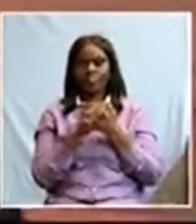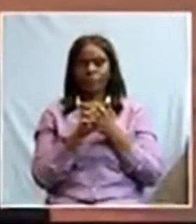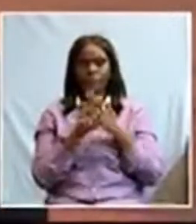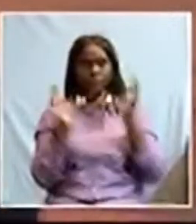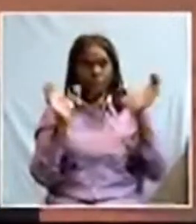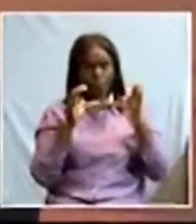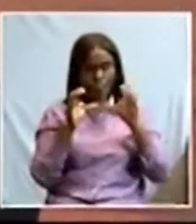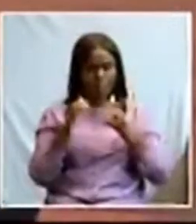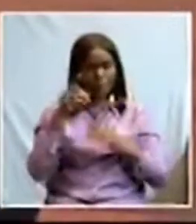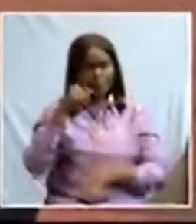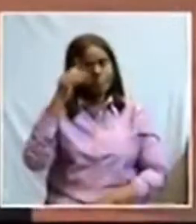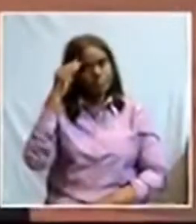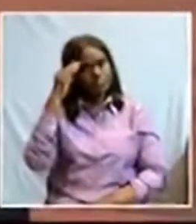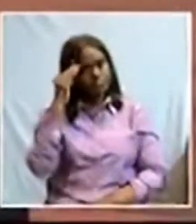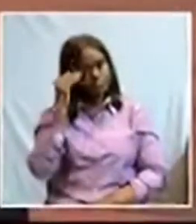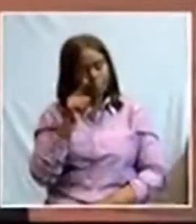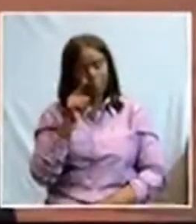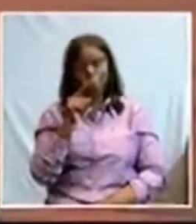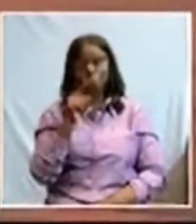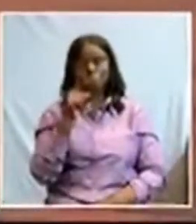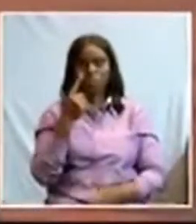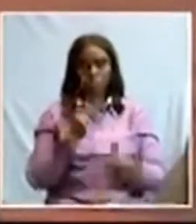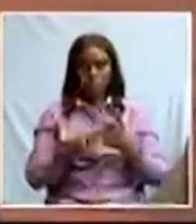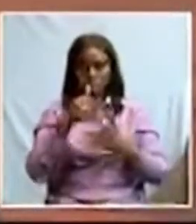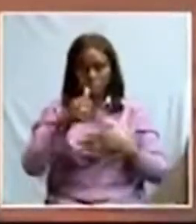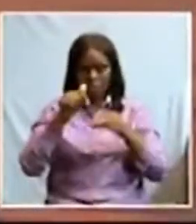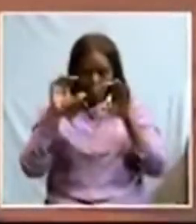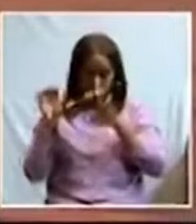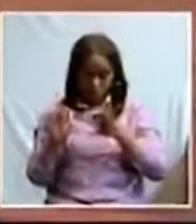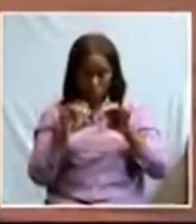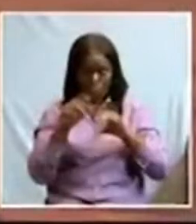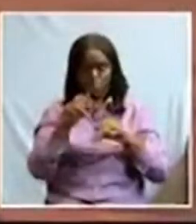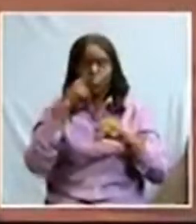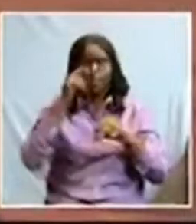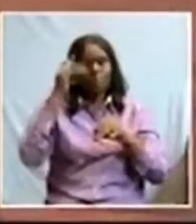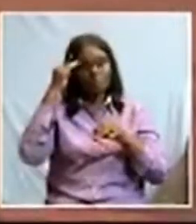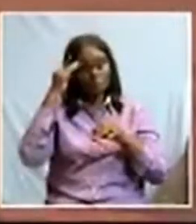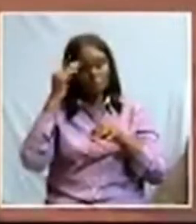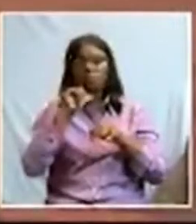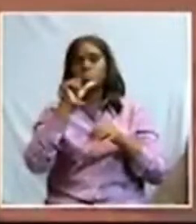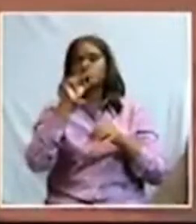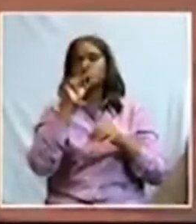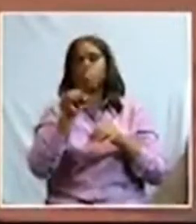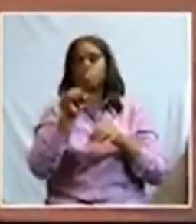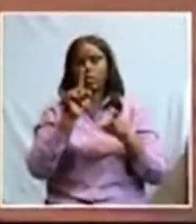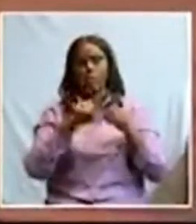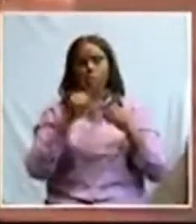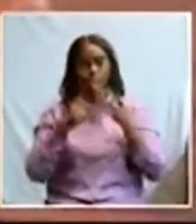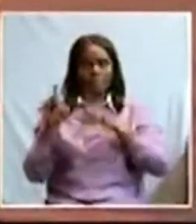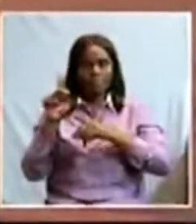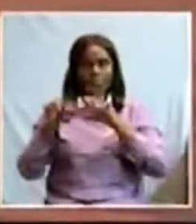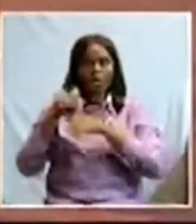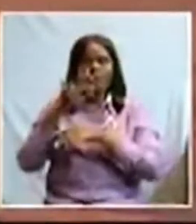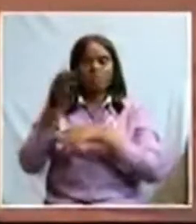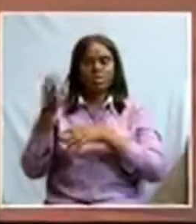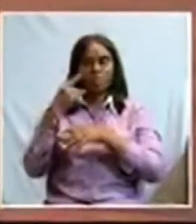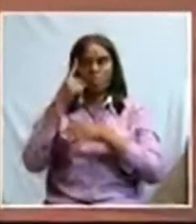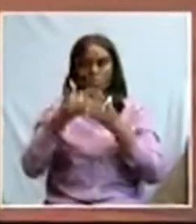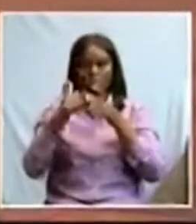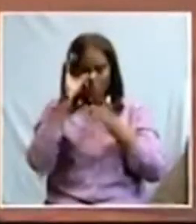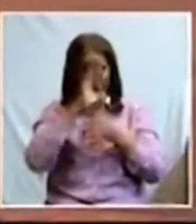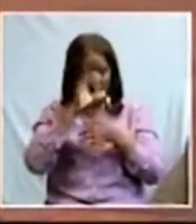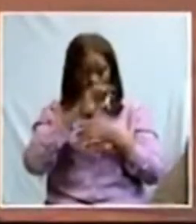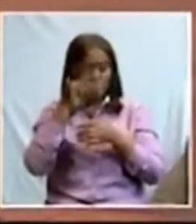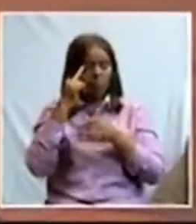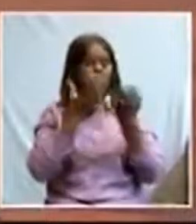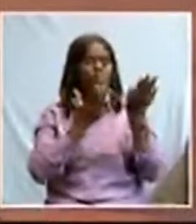Councils, you know, whatever you do, you should know that it's not you, but the people out there that are looking for the